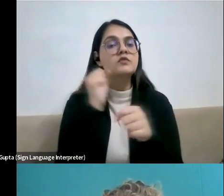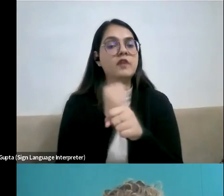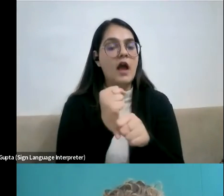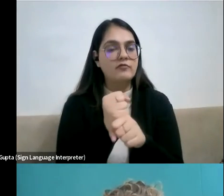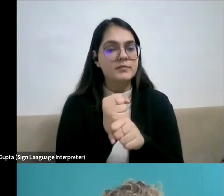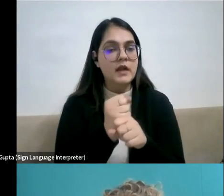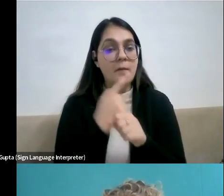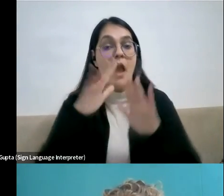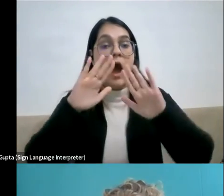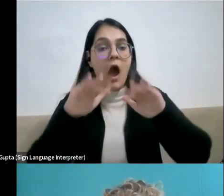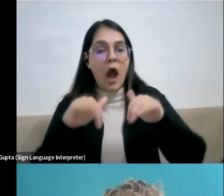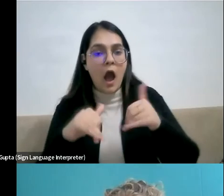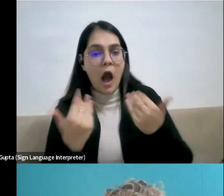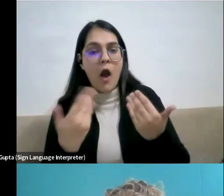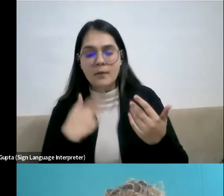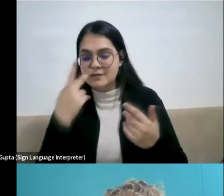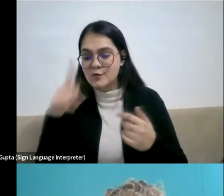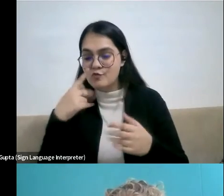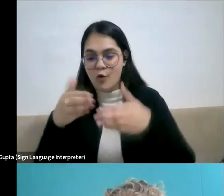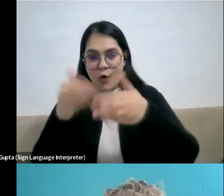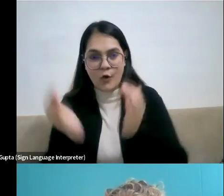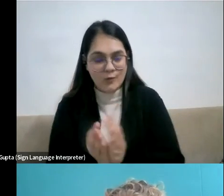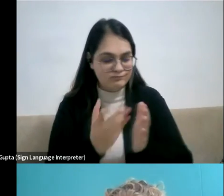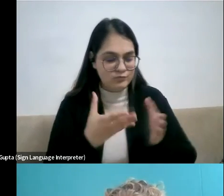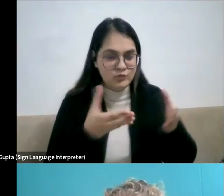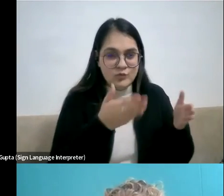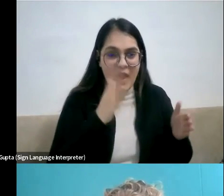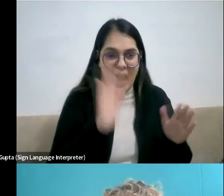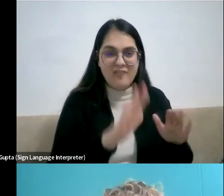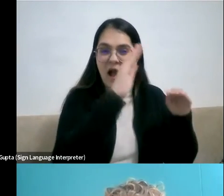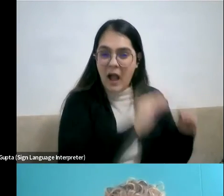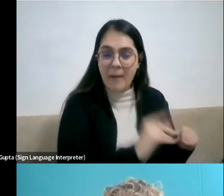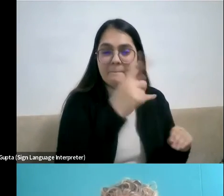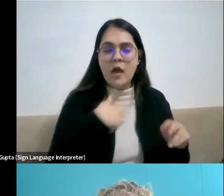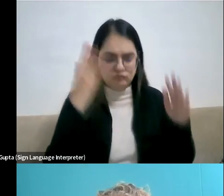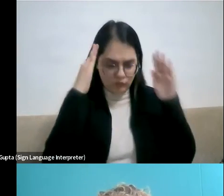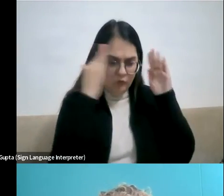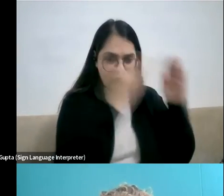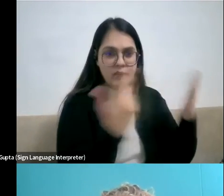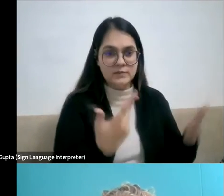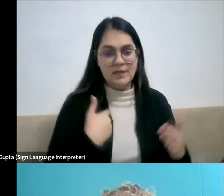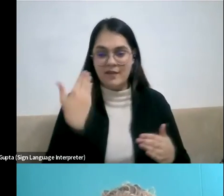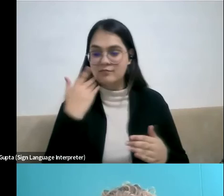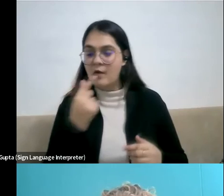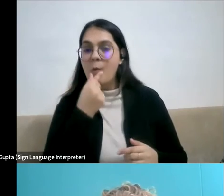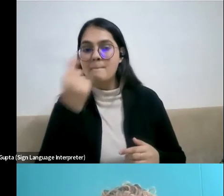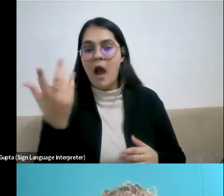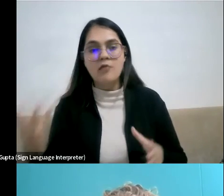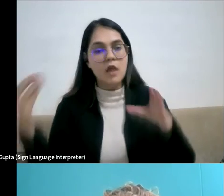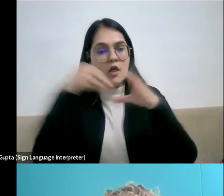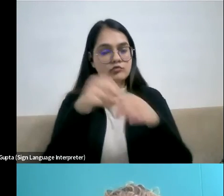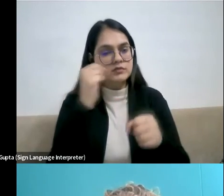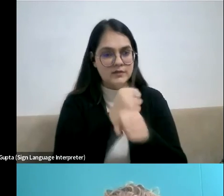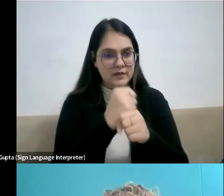and how we account for marginalized perspectives. Now, when we talk about inclusive governance, I was reading a